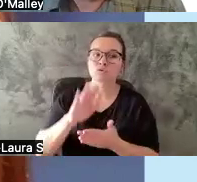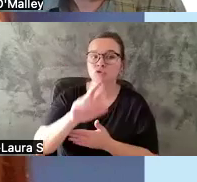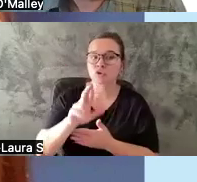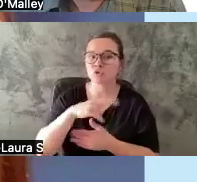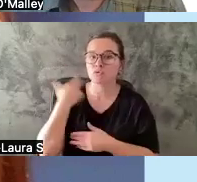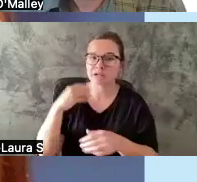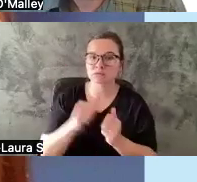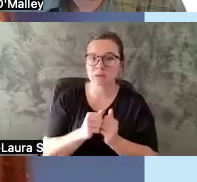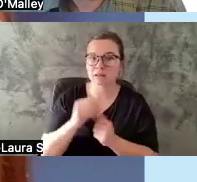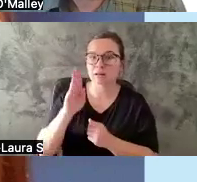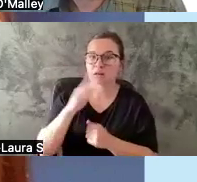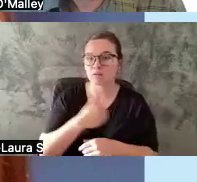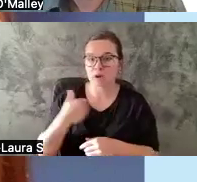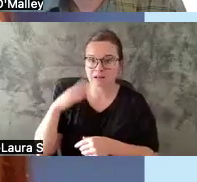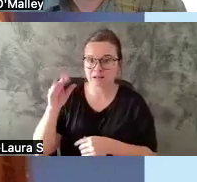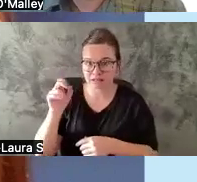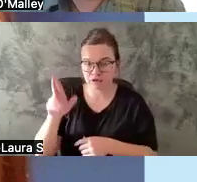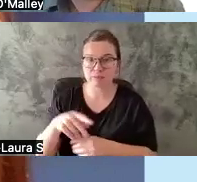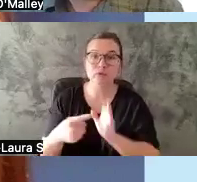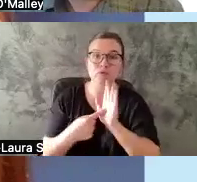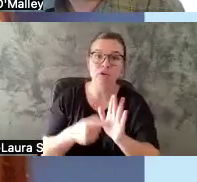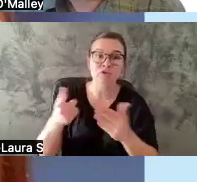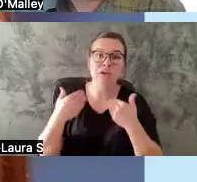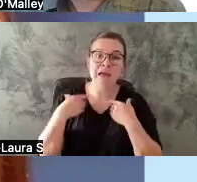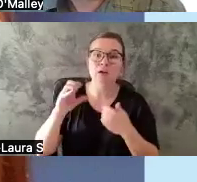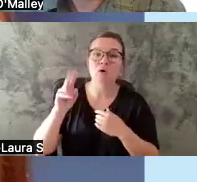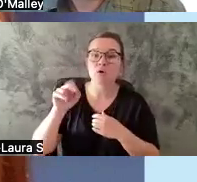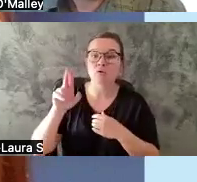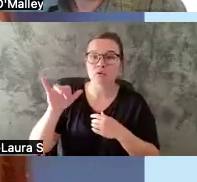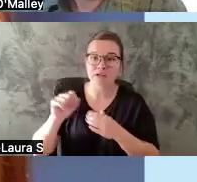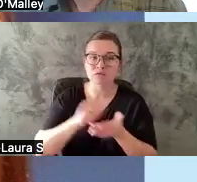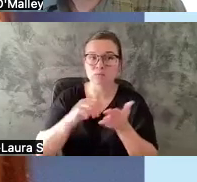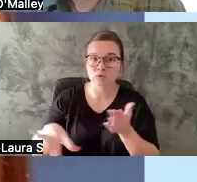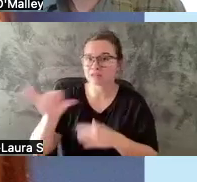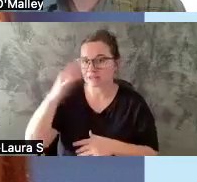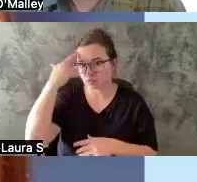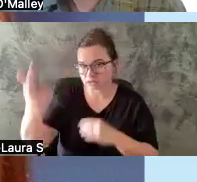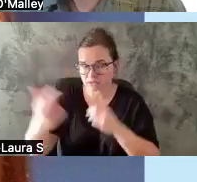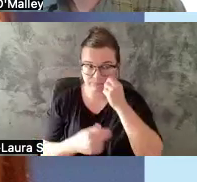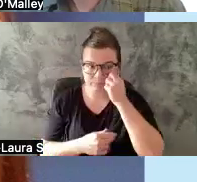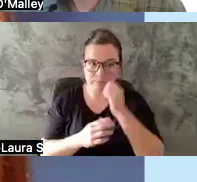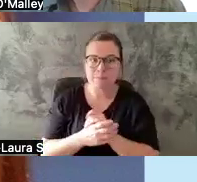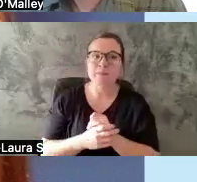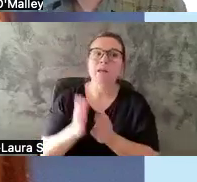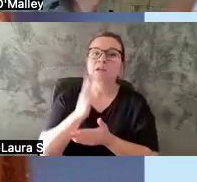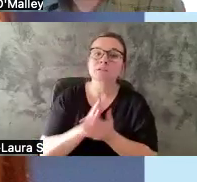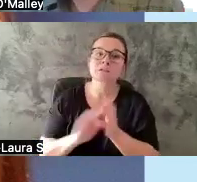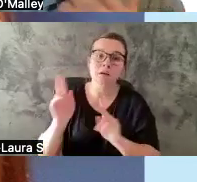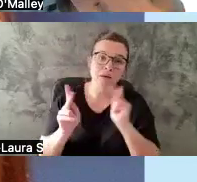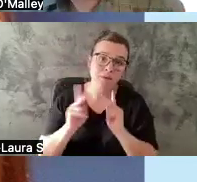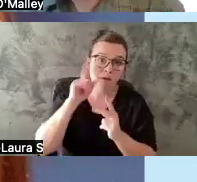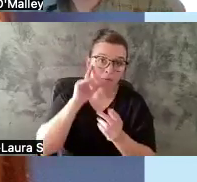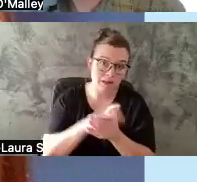cancer. She later revealed that she had her ovaries removed for the same reason. And some people believe, now obviously